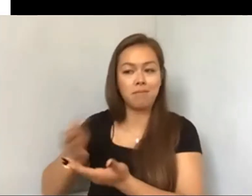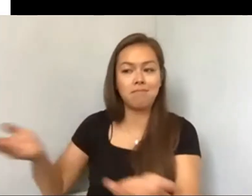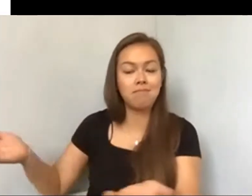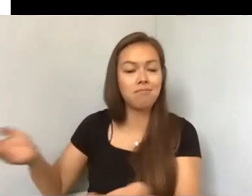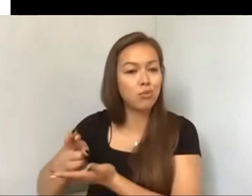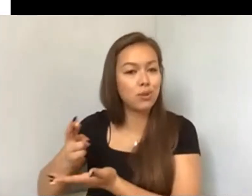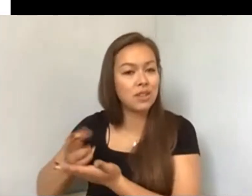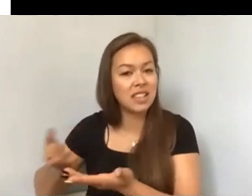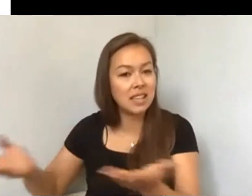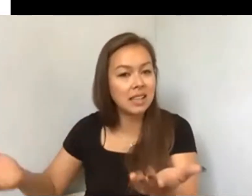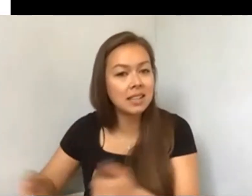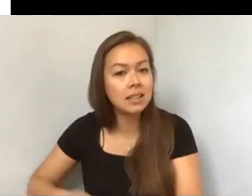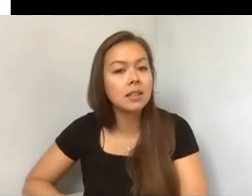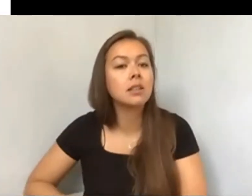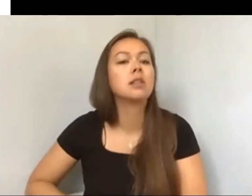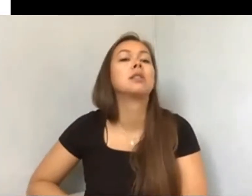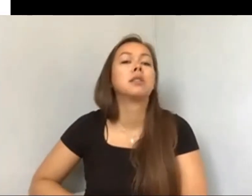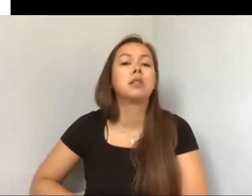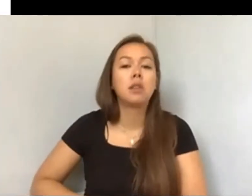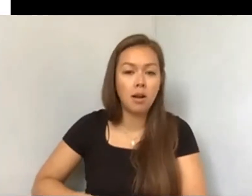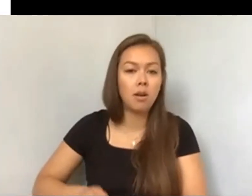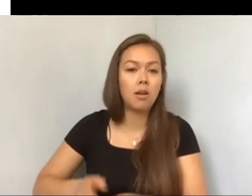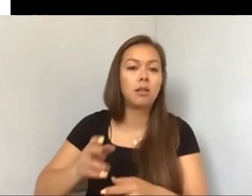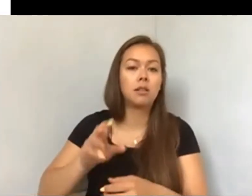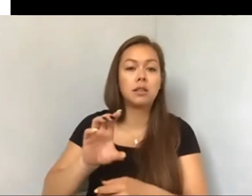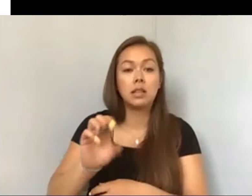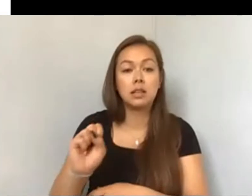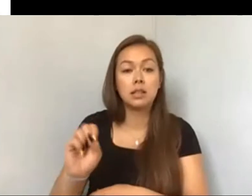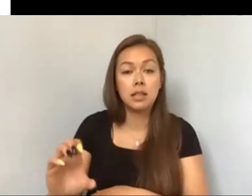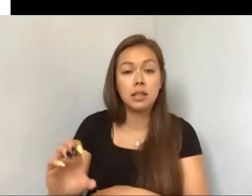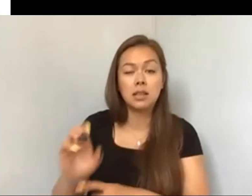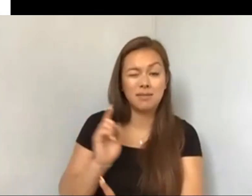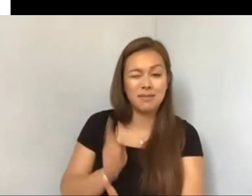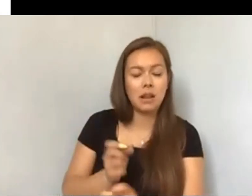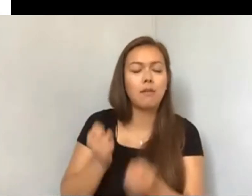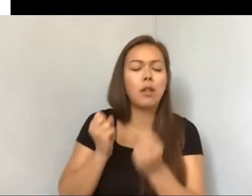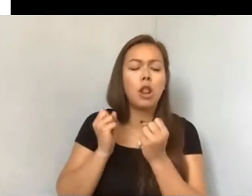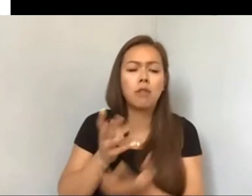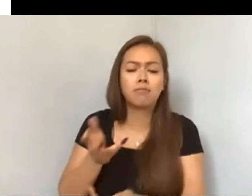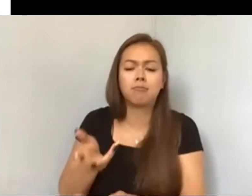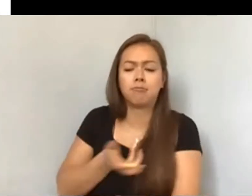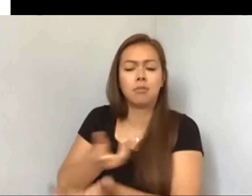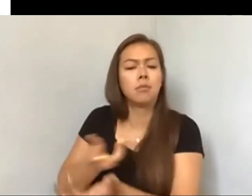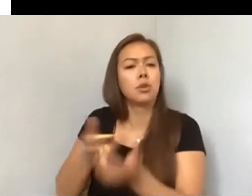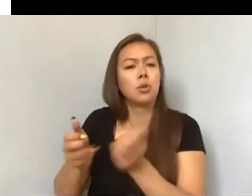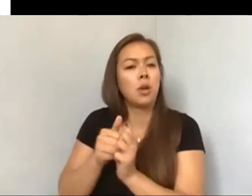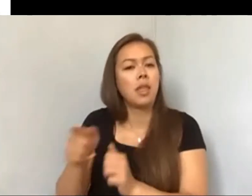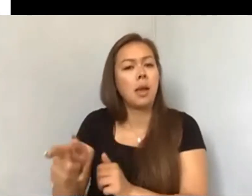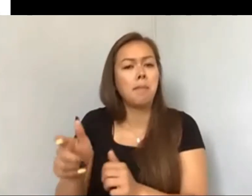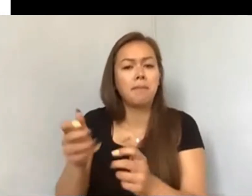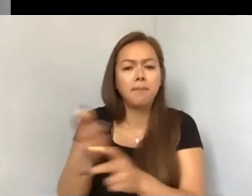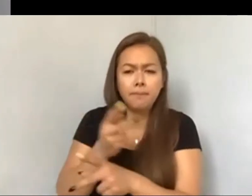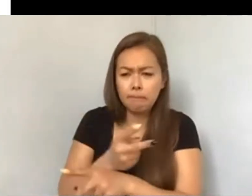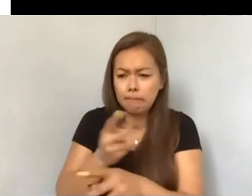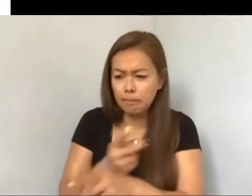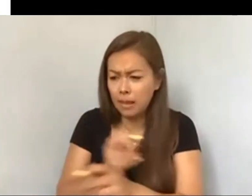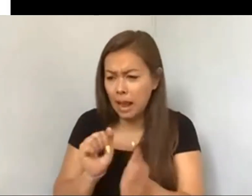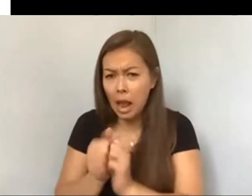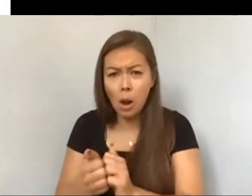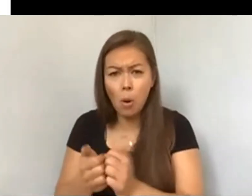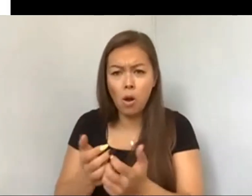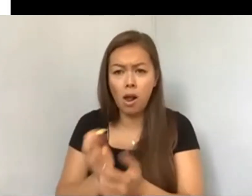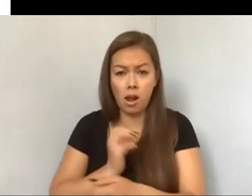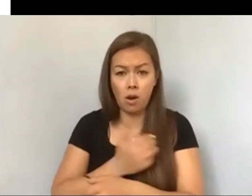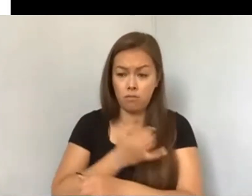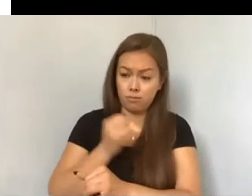been a lot of conversations with the CSC specifically about, okay, how do we take our institutional knowledge and